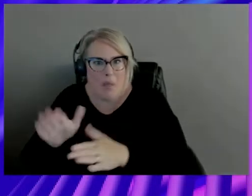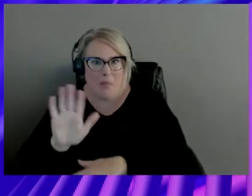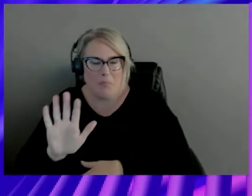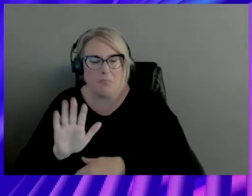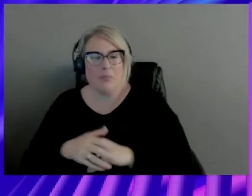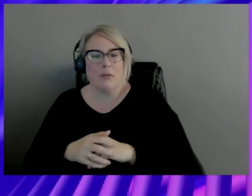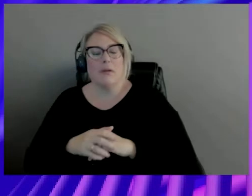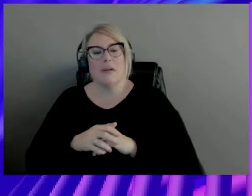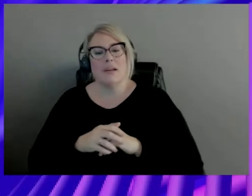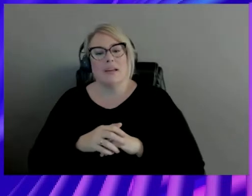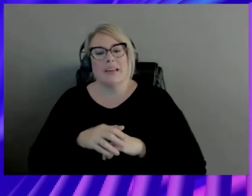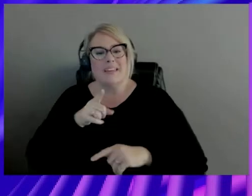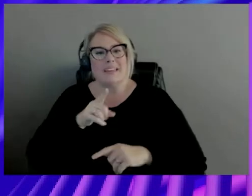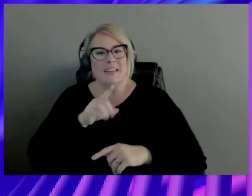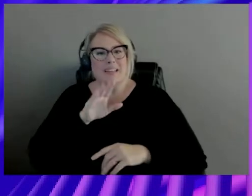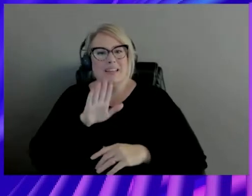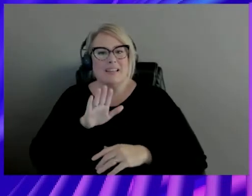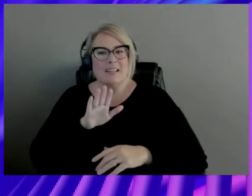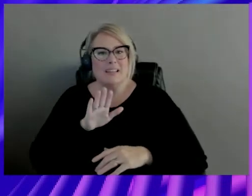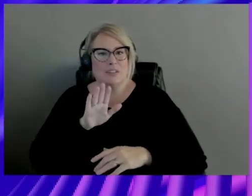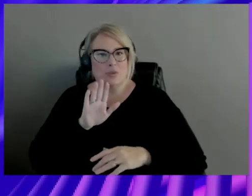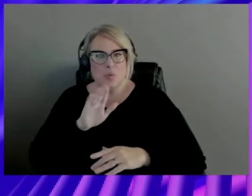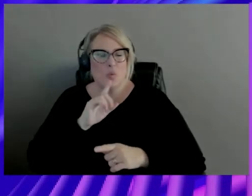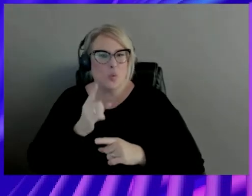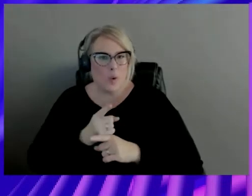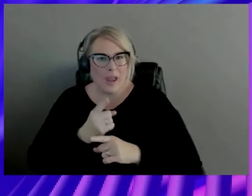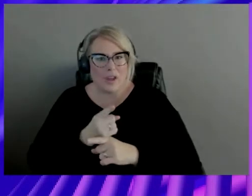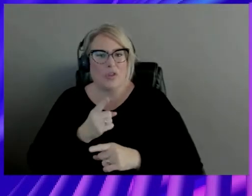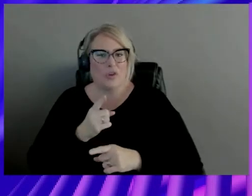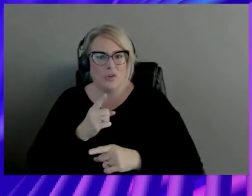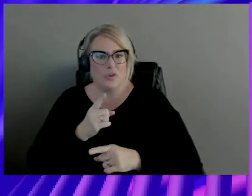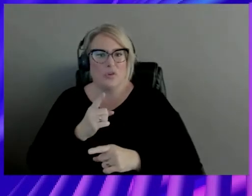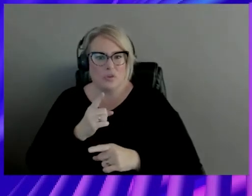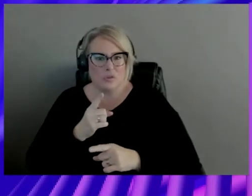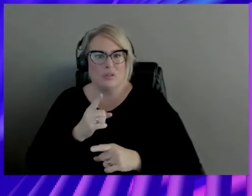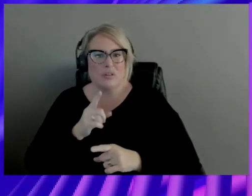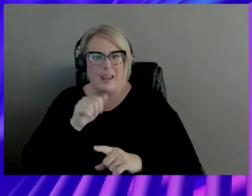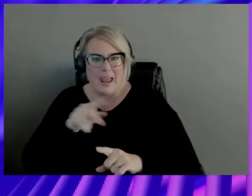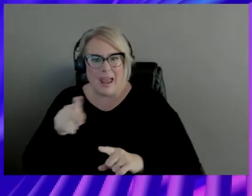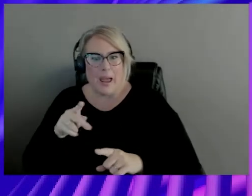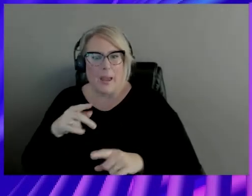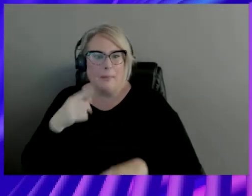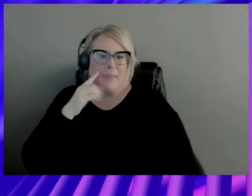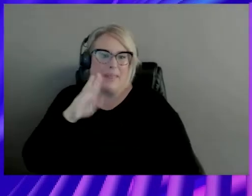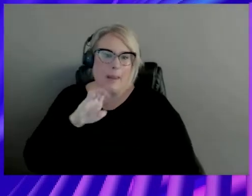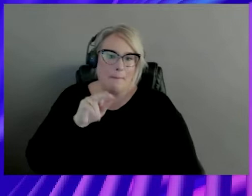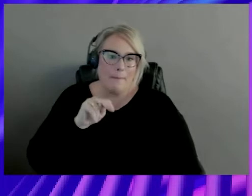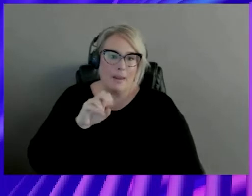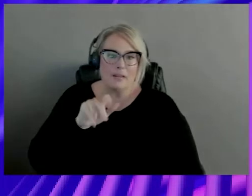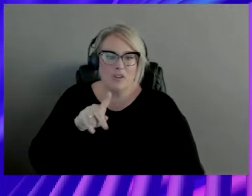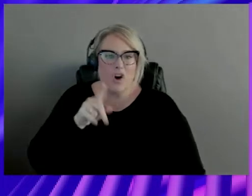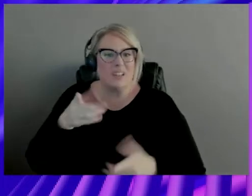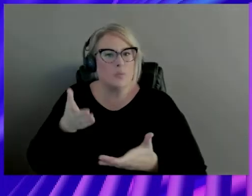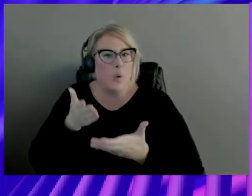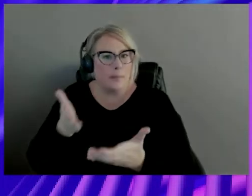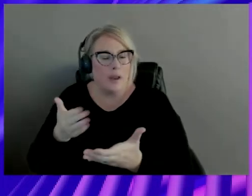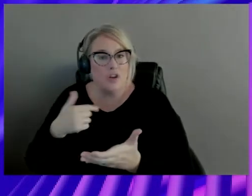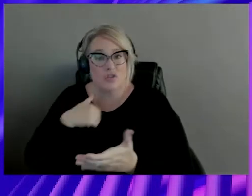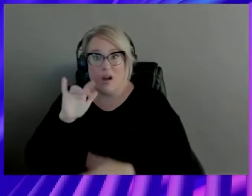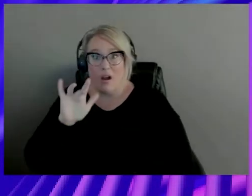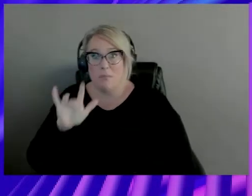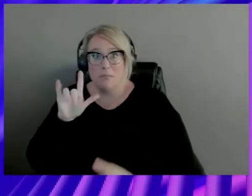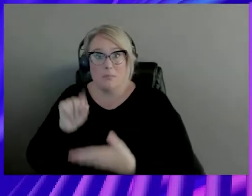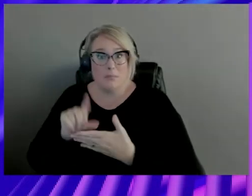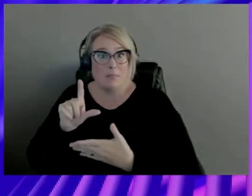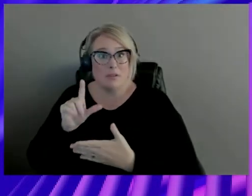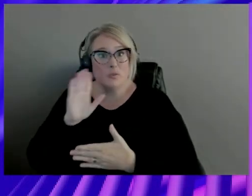like your regular ASP.NET Core application. It's not containerized. We think you should do Beanstalk. And I could push publish right now and it would just spin up. Like, that's all I would